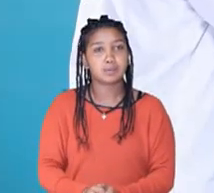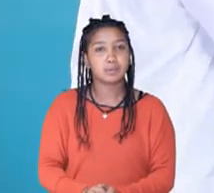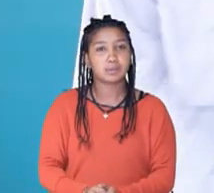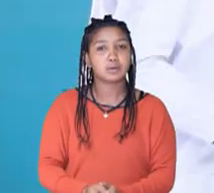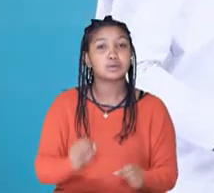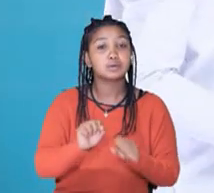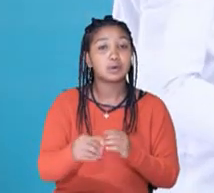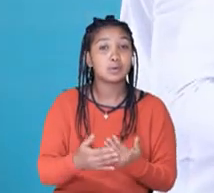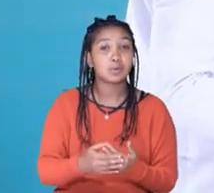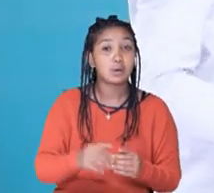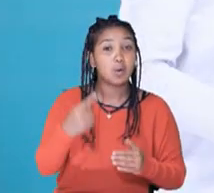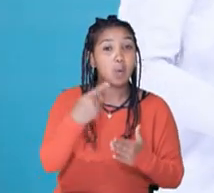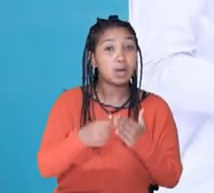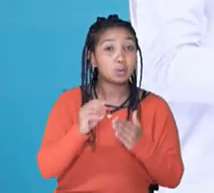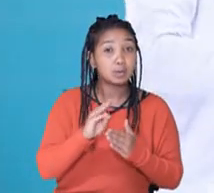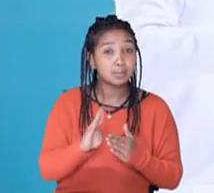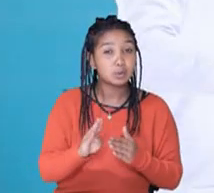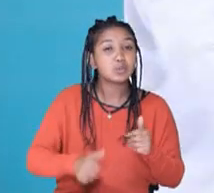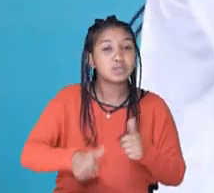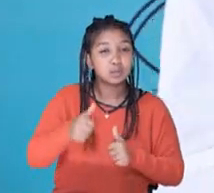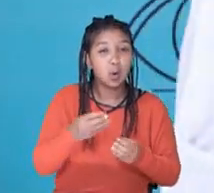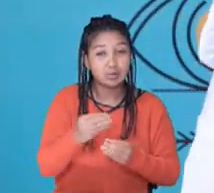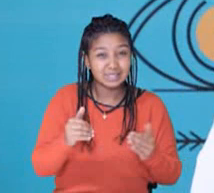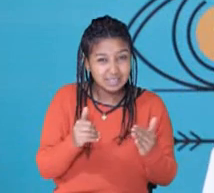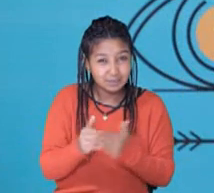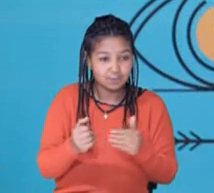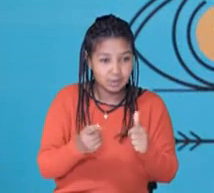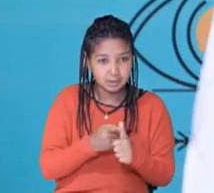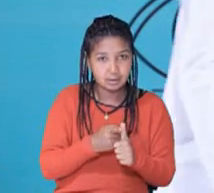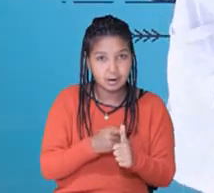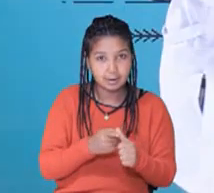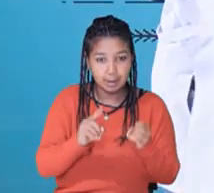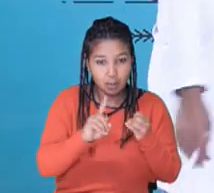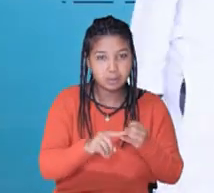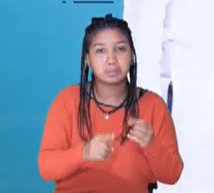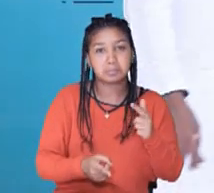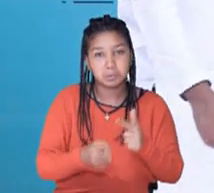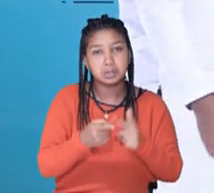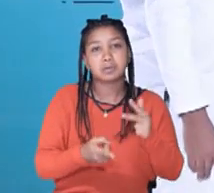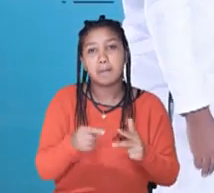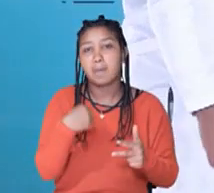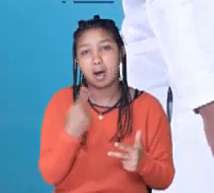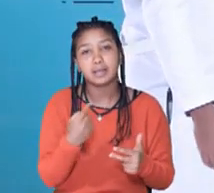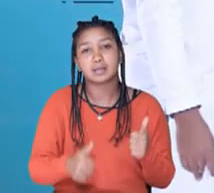r. So what would be, which object reaches first at the bottom and which object reaches